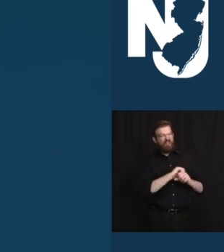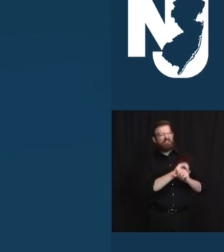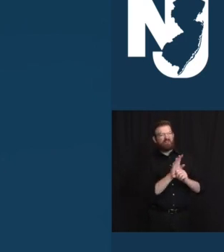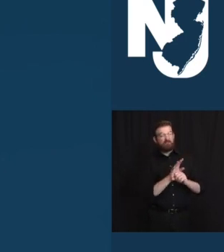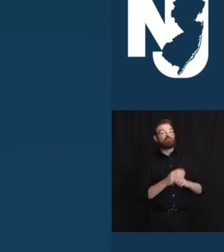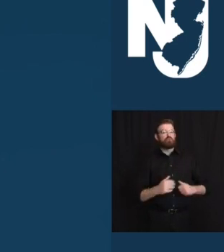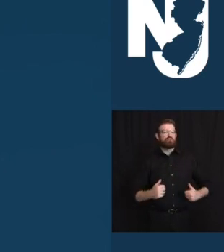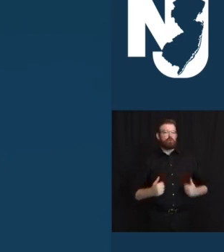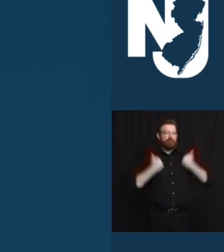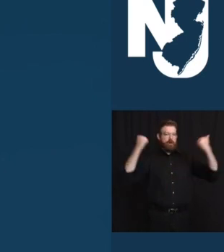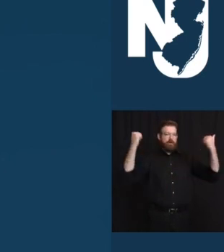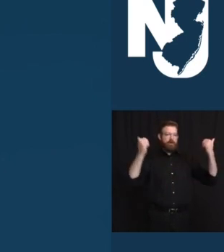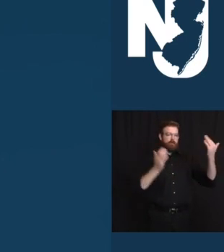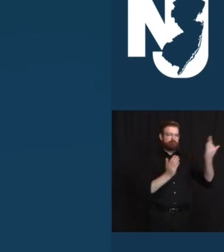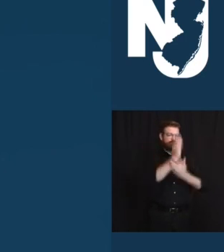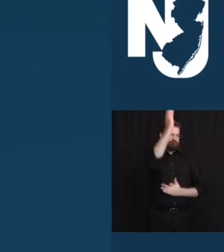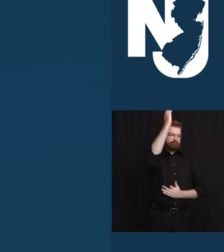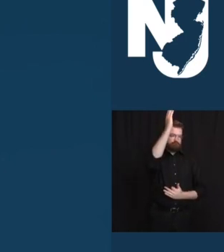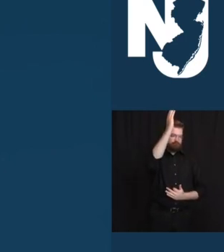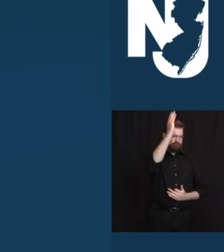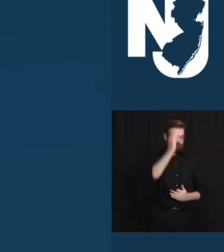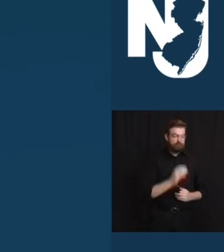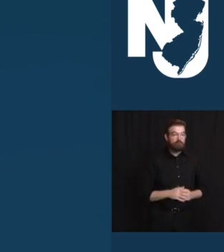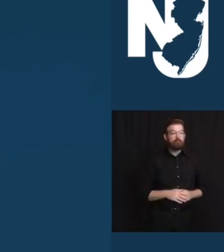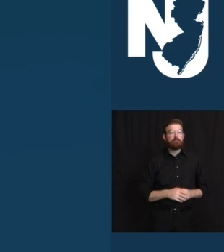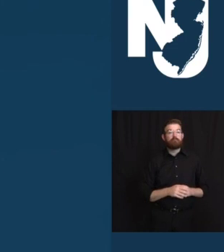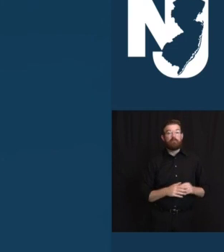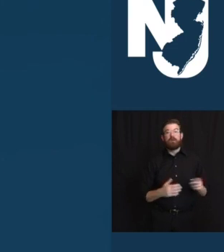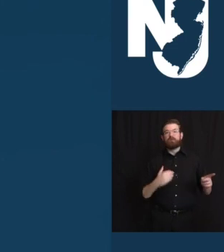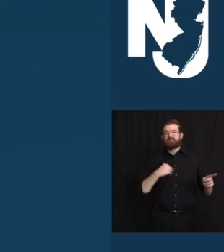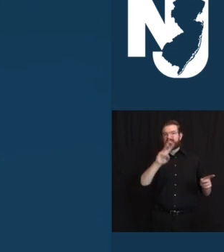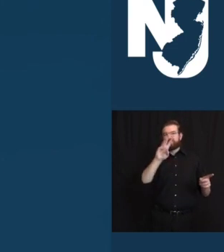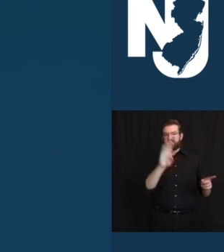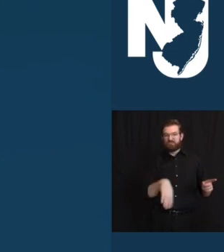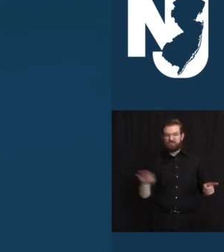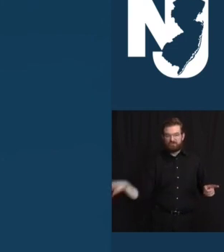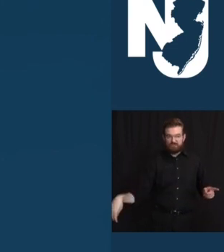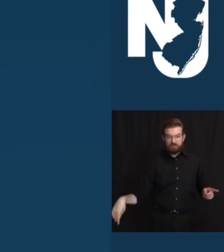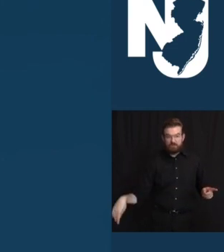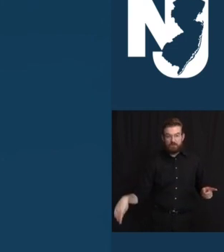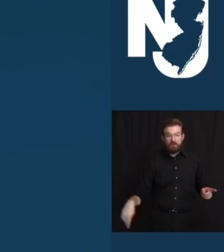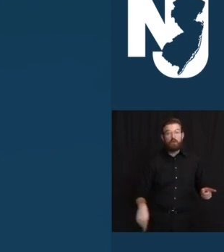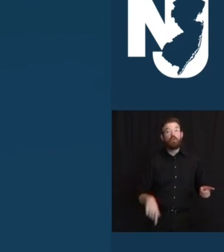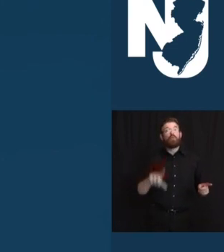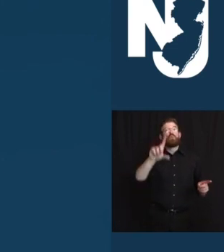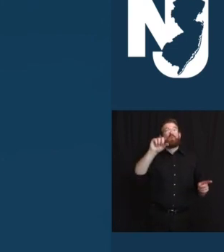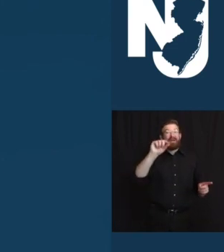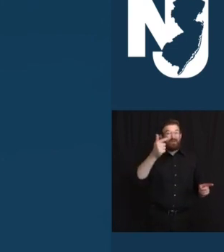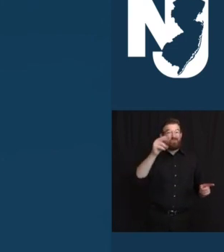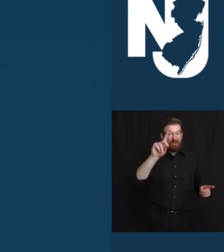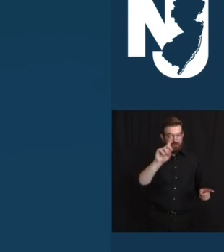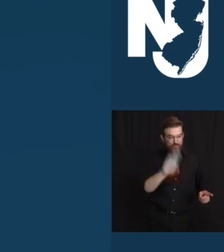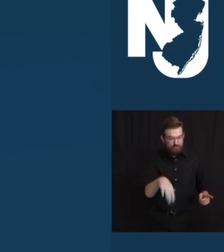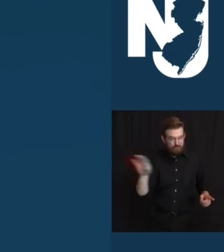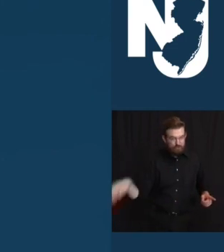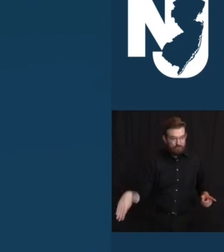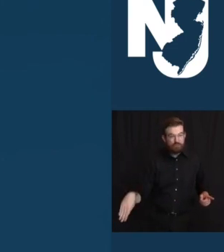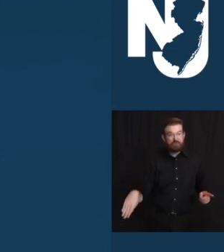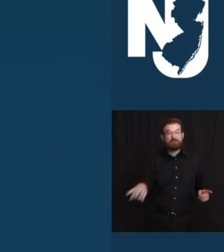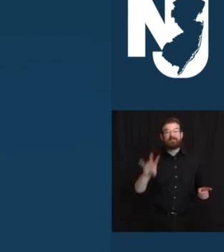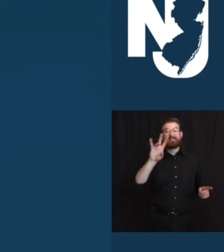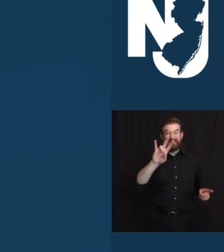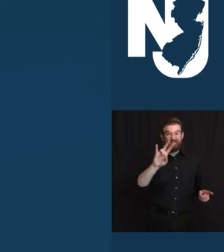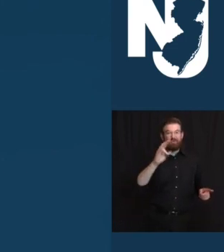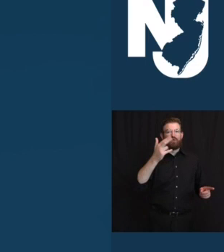20 grandchildren, and 7 great-grandchildren. Ludo was 86 years old. I had the honor of speaking with his son-in-law